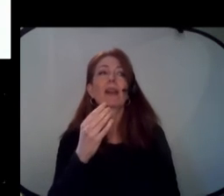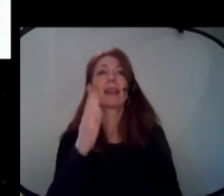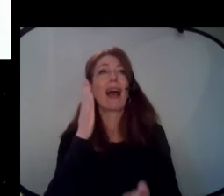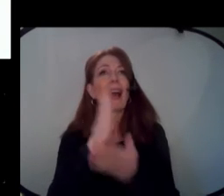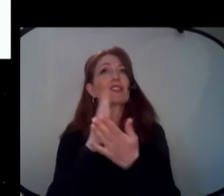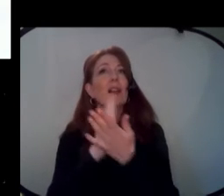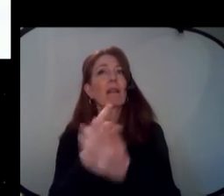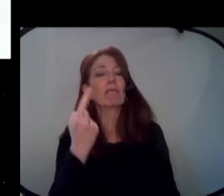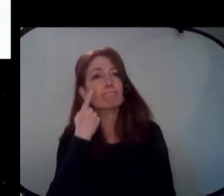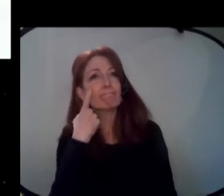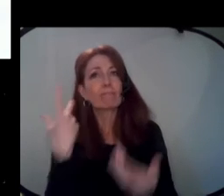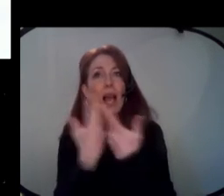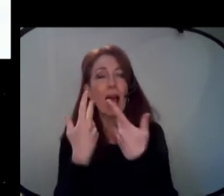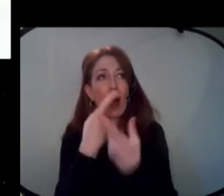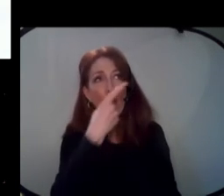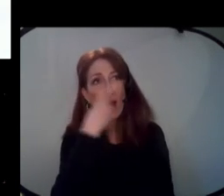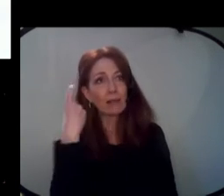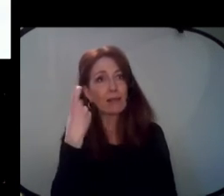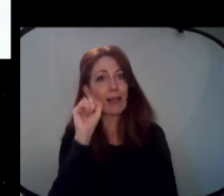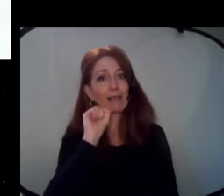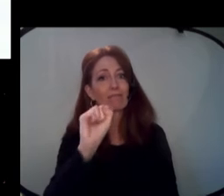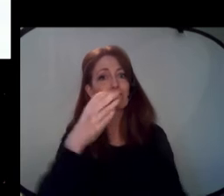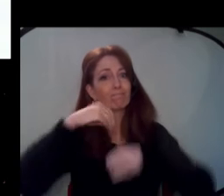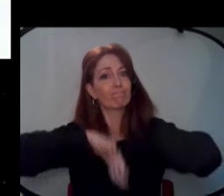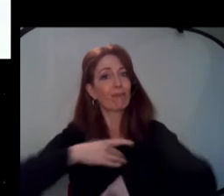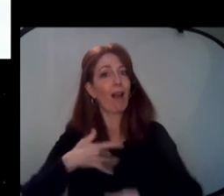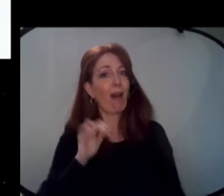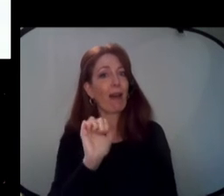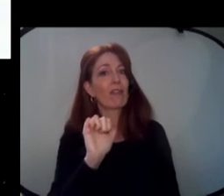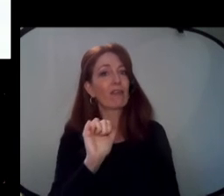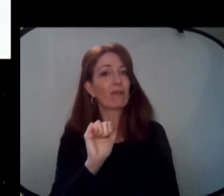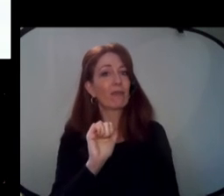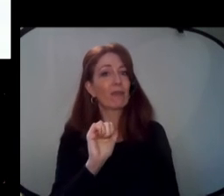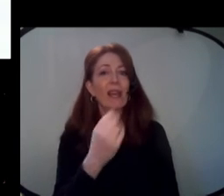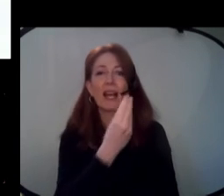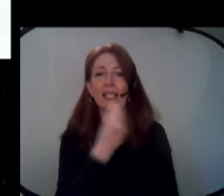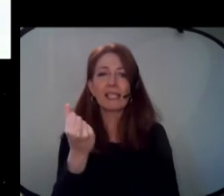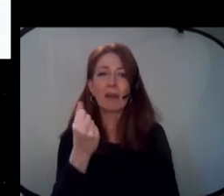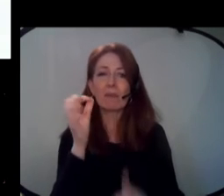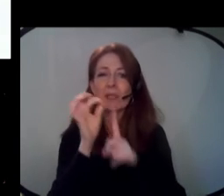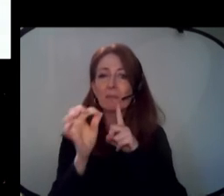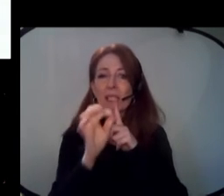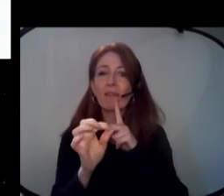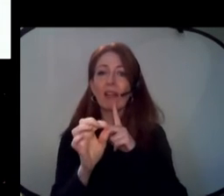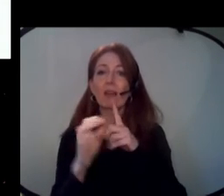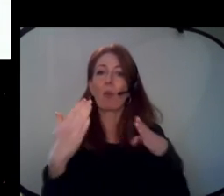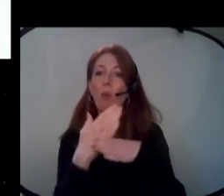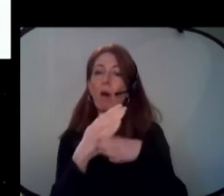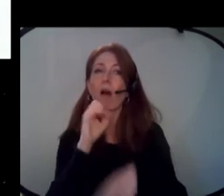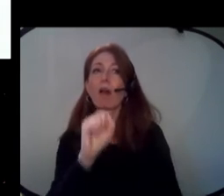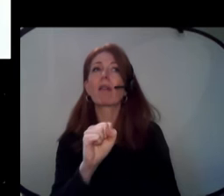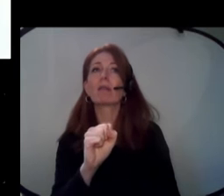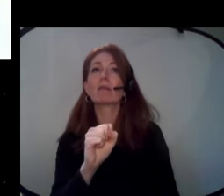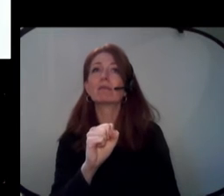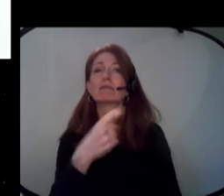understanding Artemisia's life and certain of her works, which we will come on to. As we will see, she paints some very,